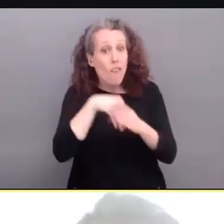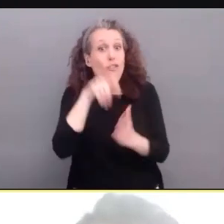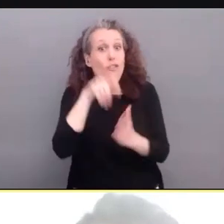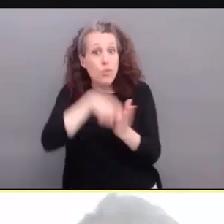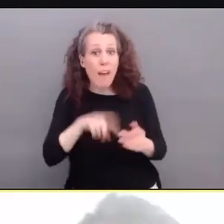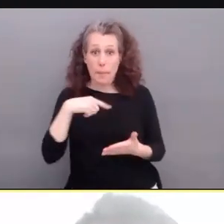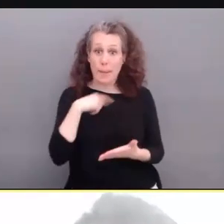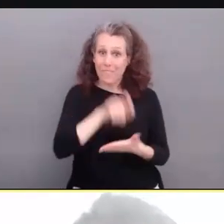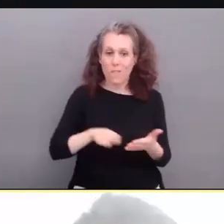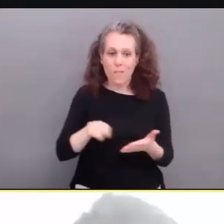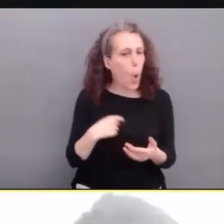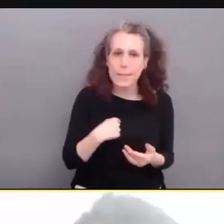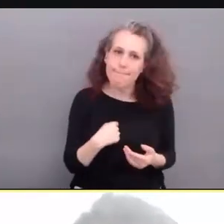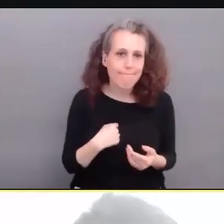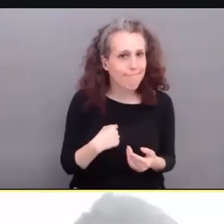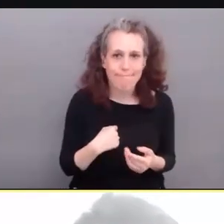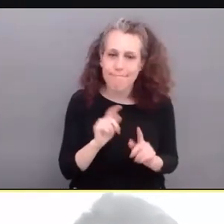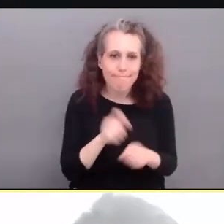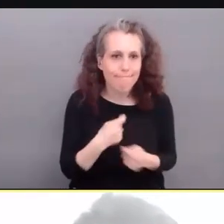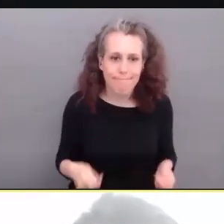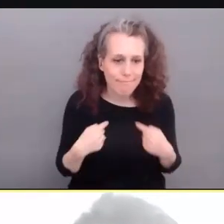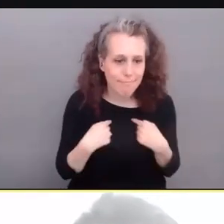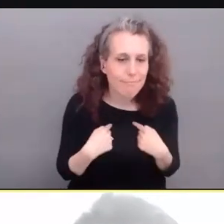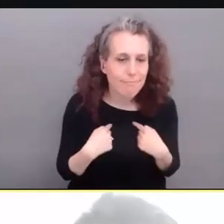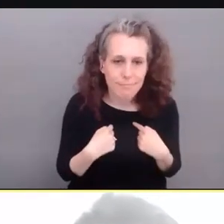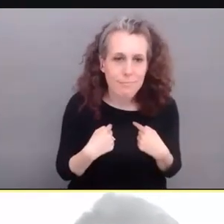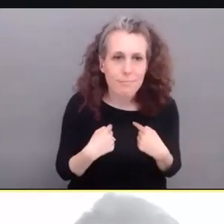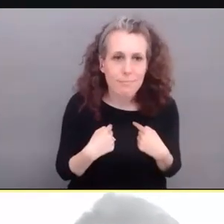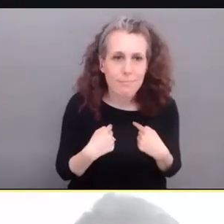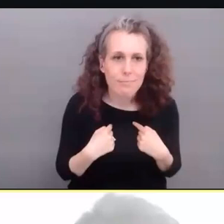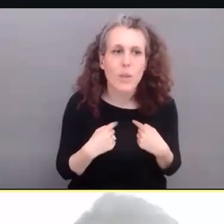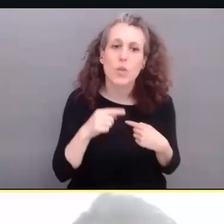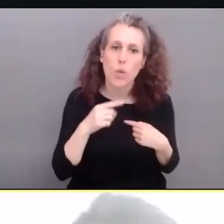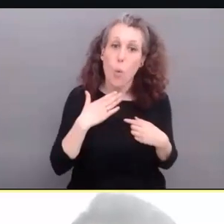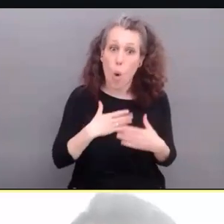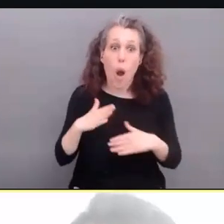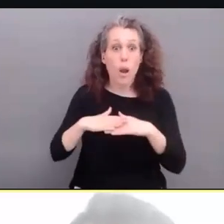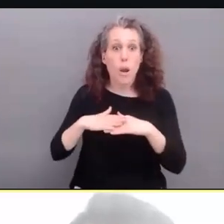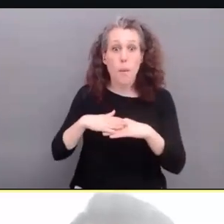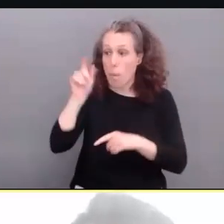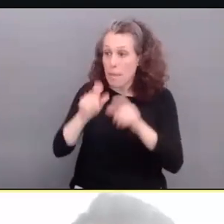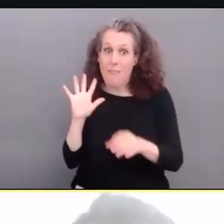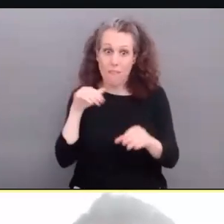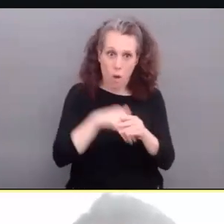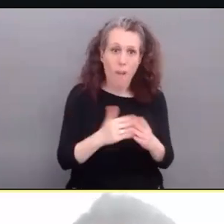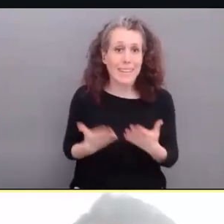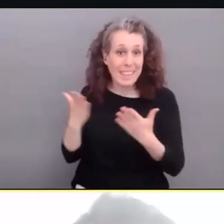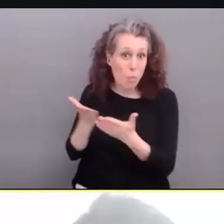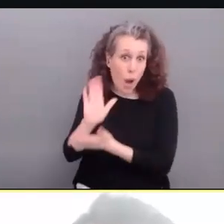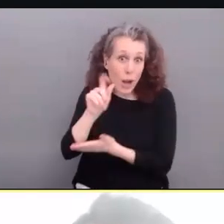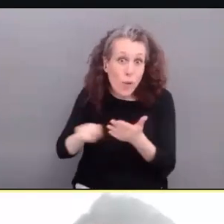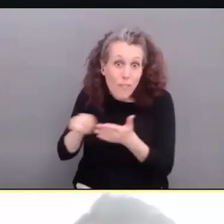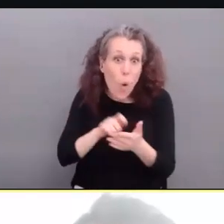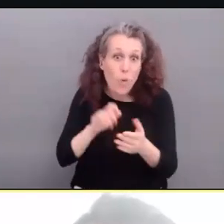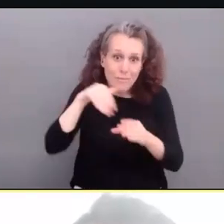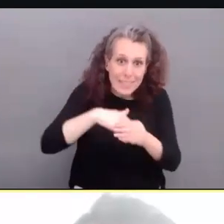right. So that's also a way to strengthen users' engagement in standardization. And that concludes